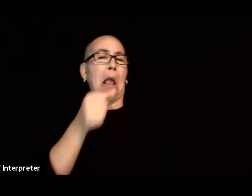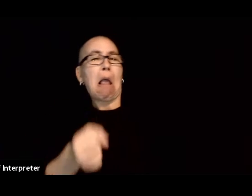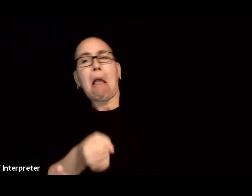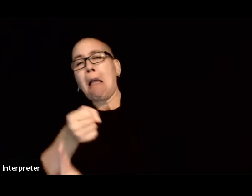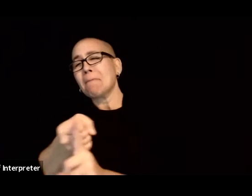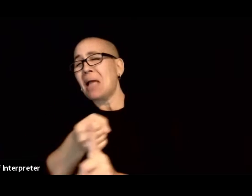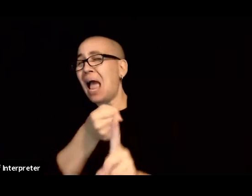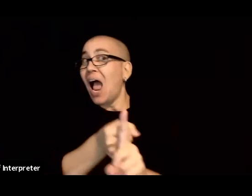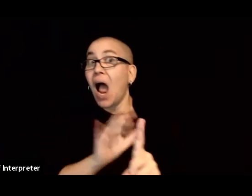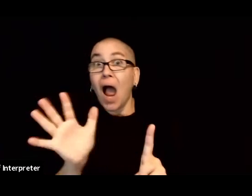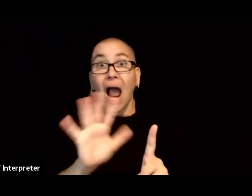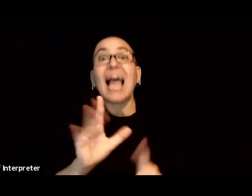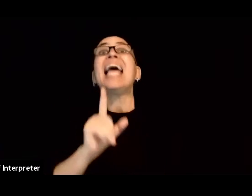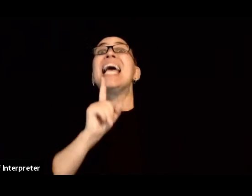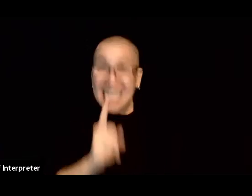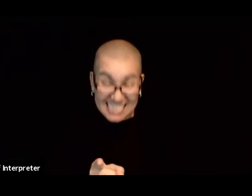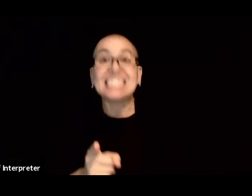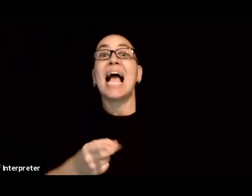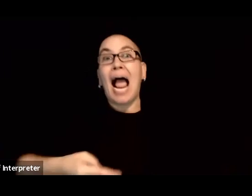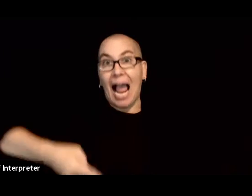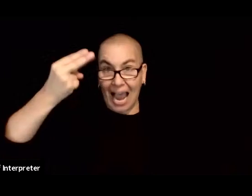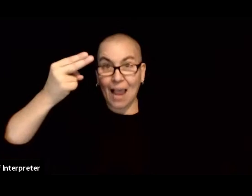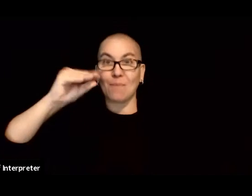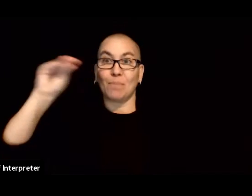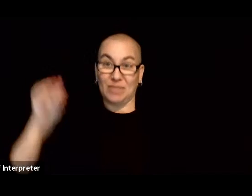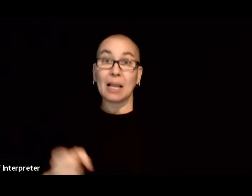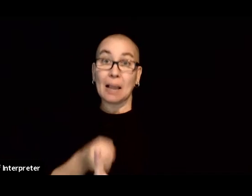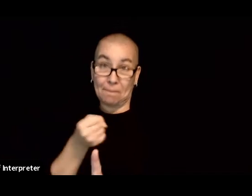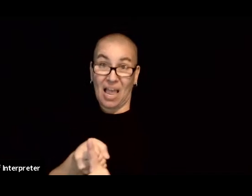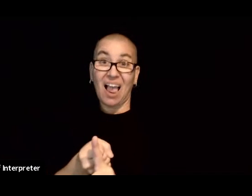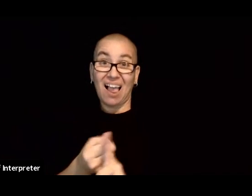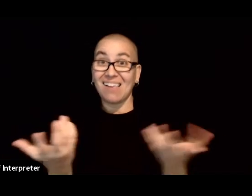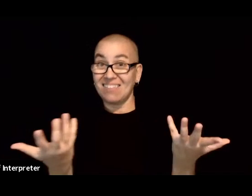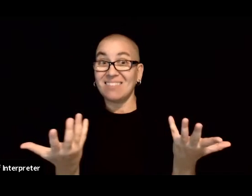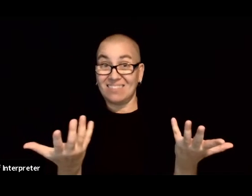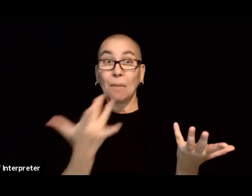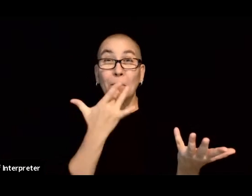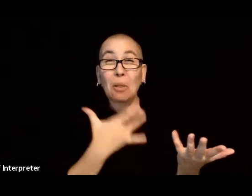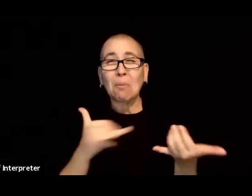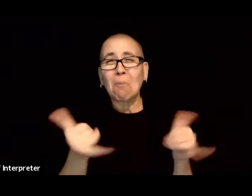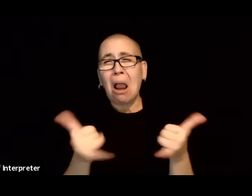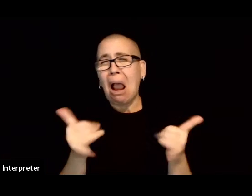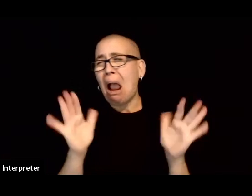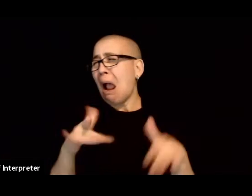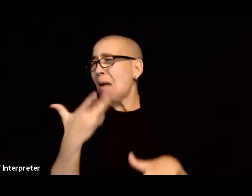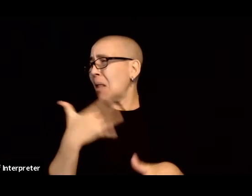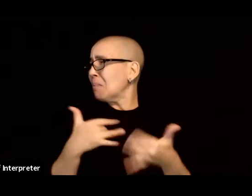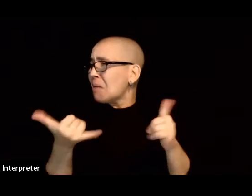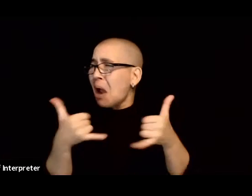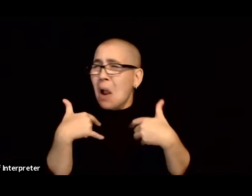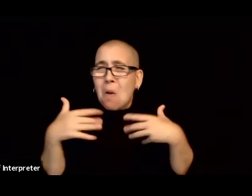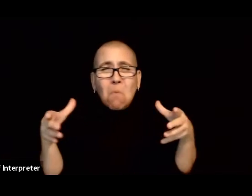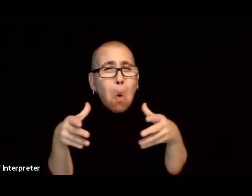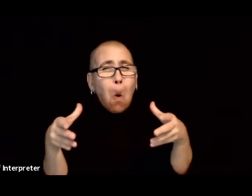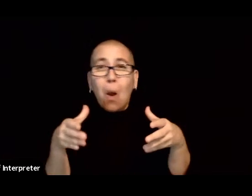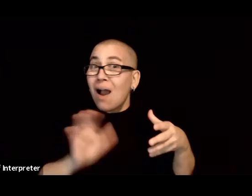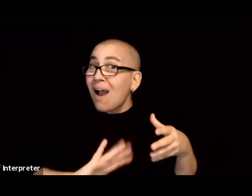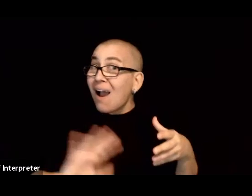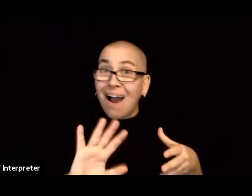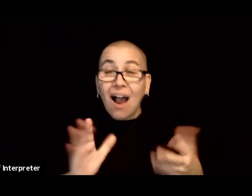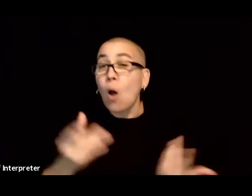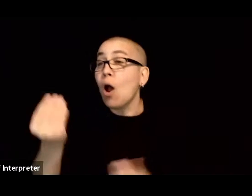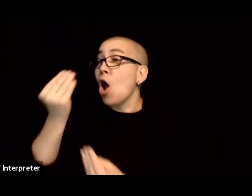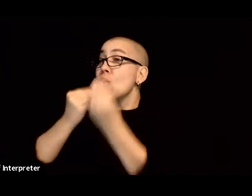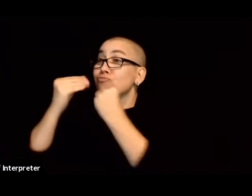the birthday parties, the weddings, the celebrations, the gatherings, going out, with